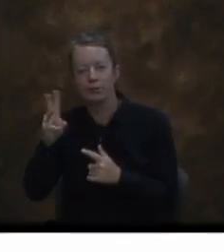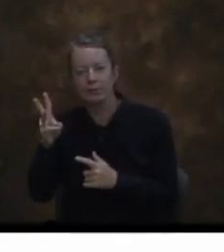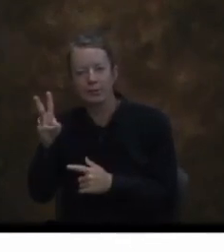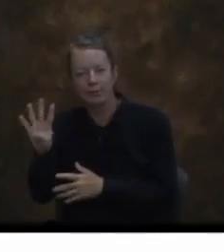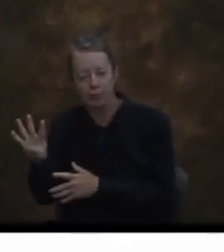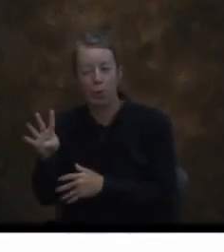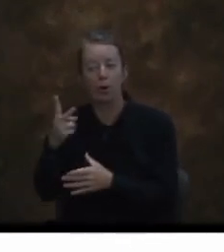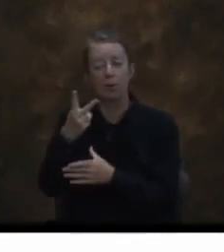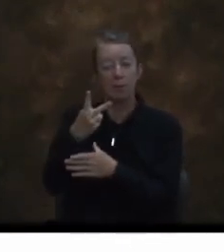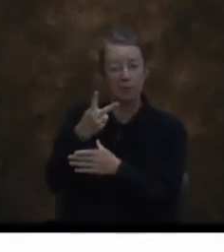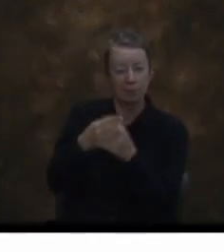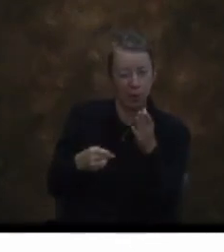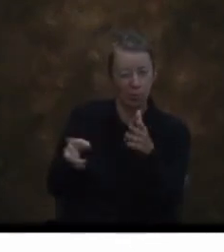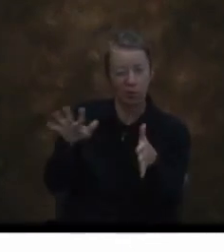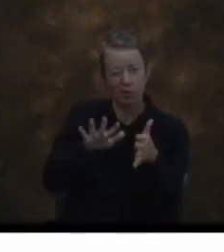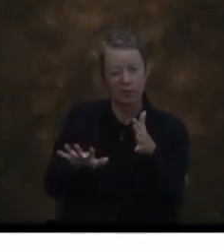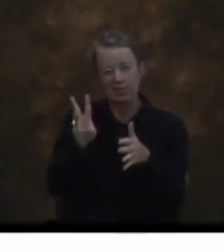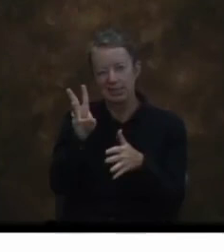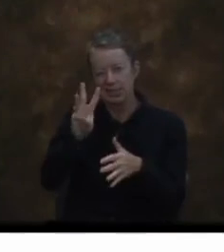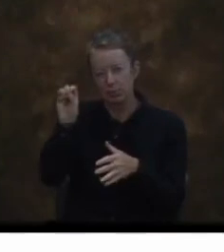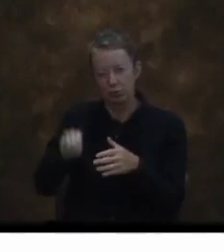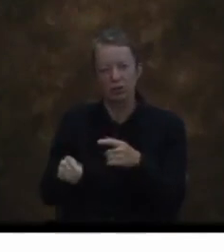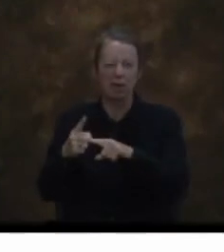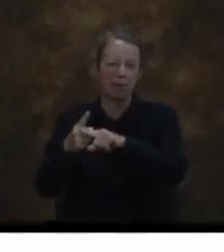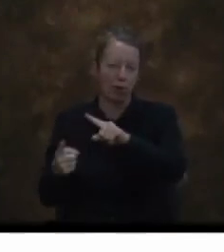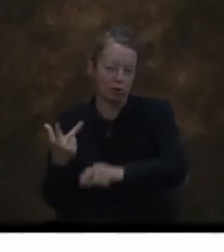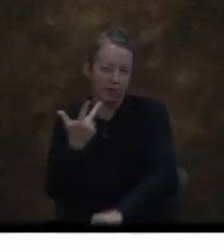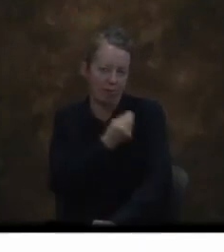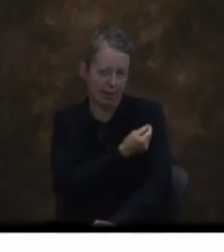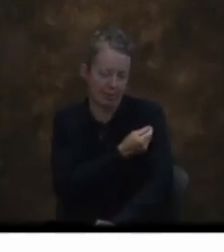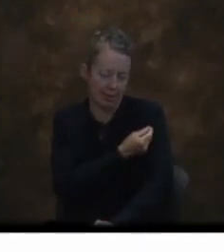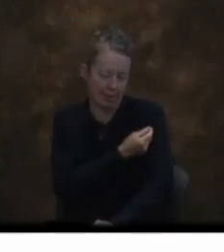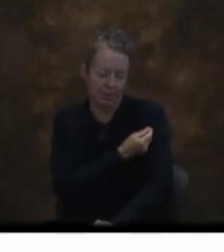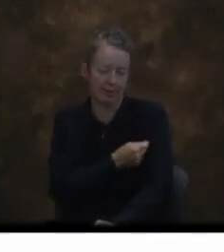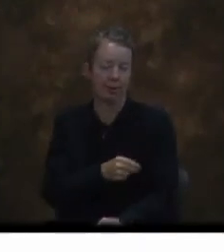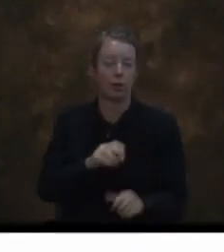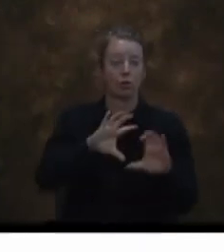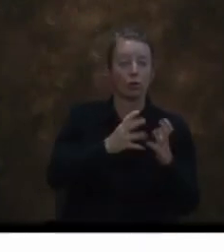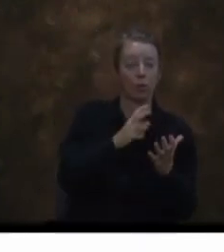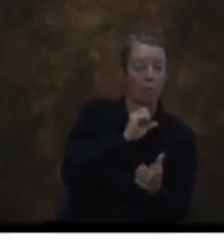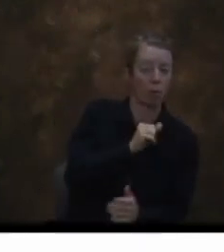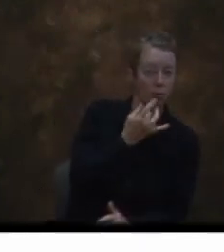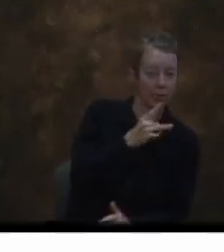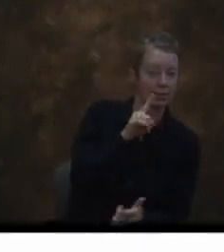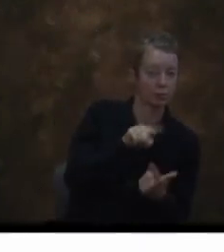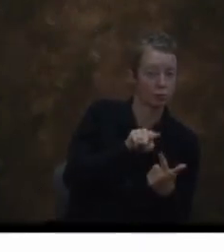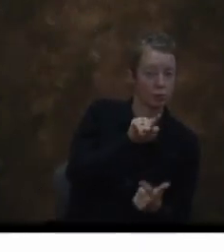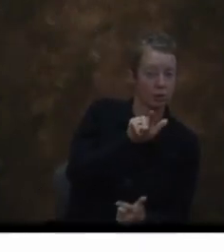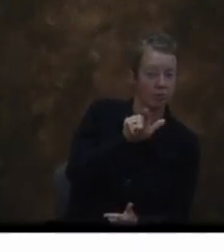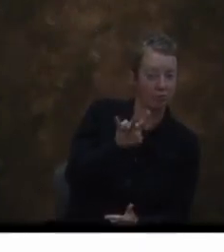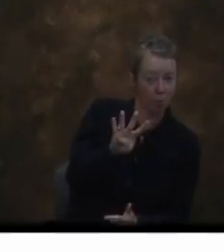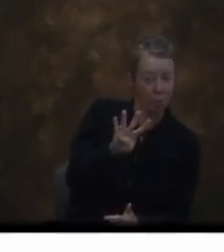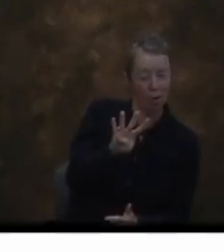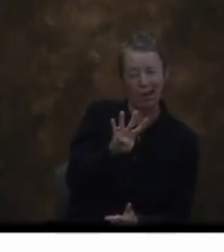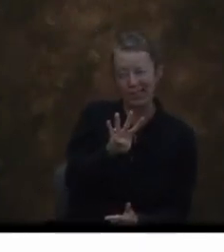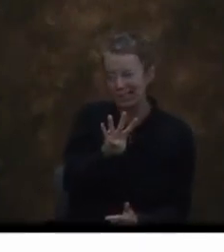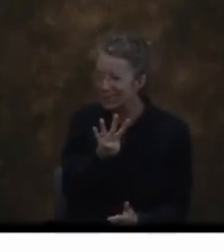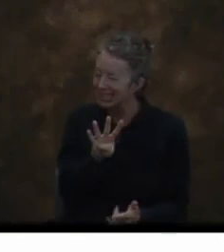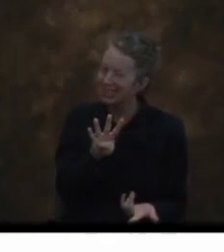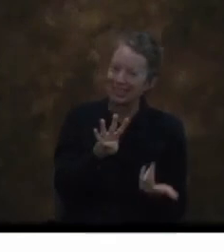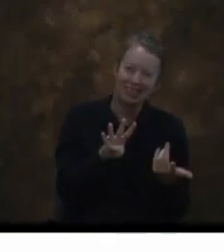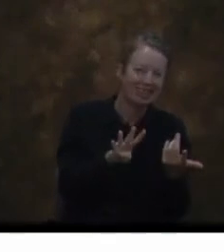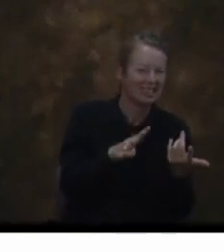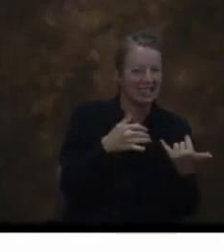66% partially vaccinated. Our 18 to 24-year-olds are still a bit of our straggler